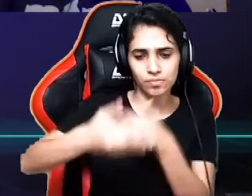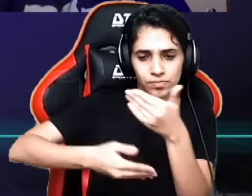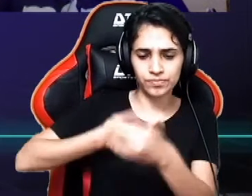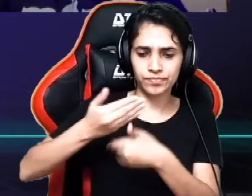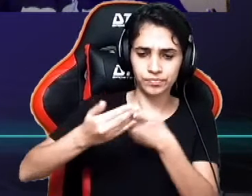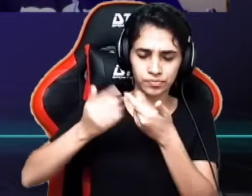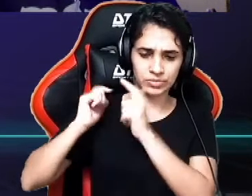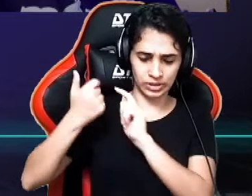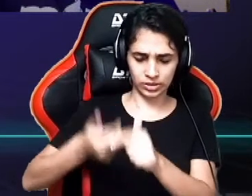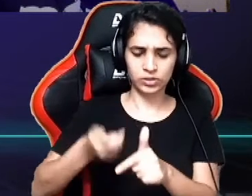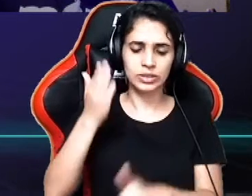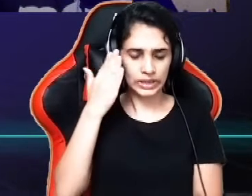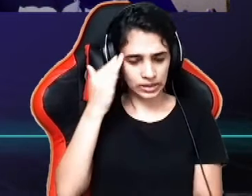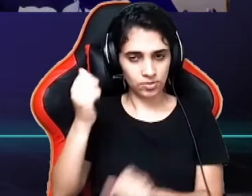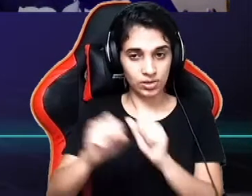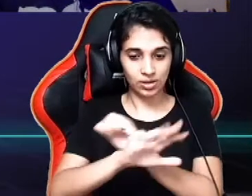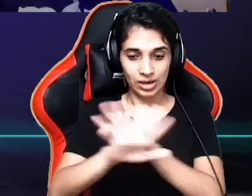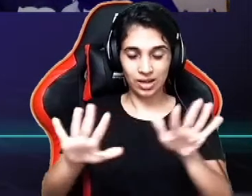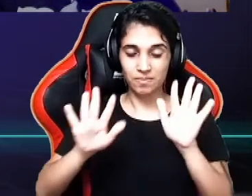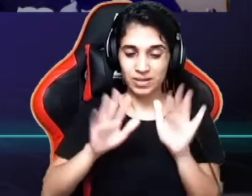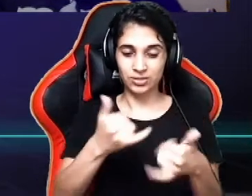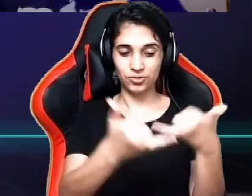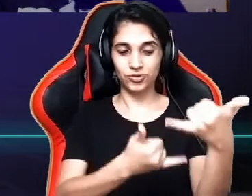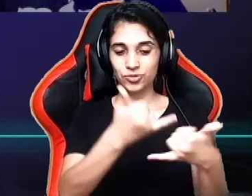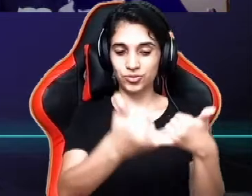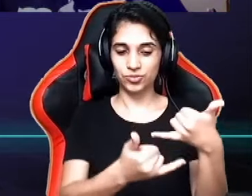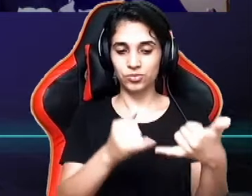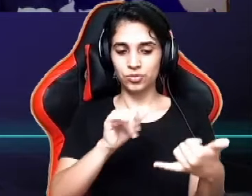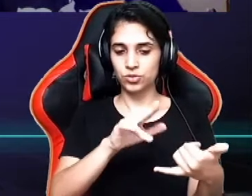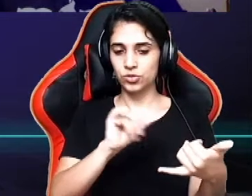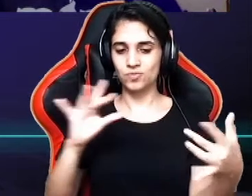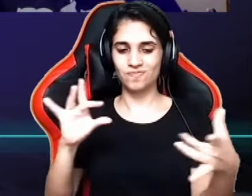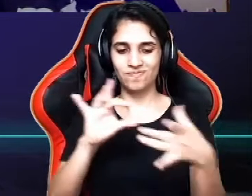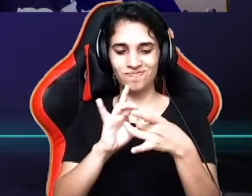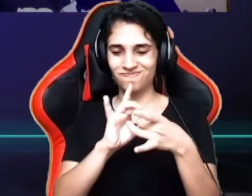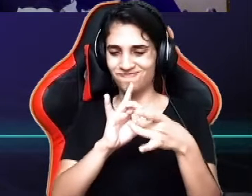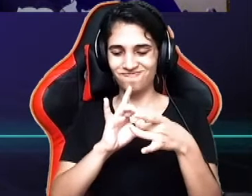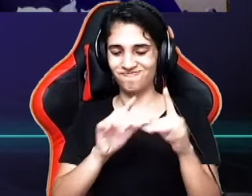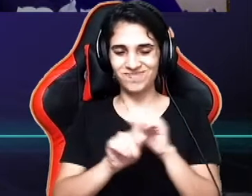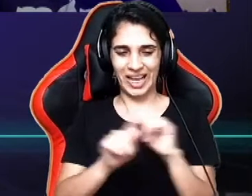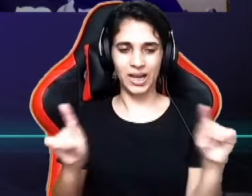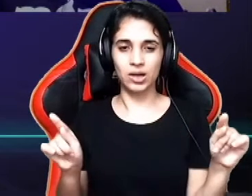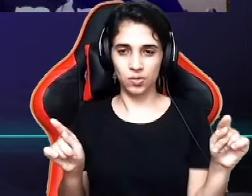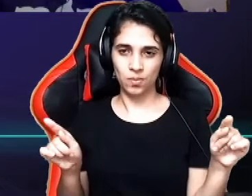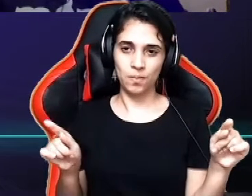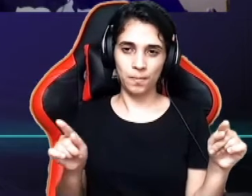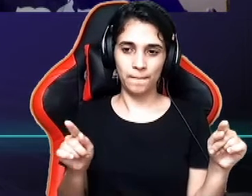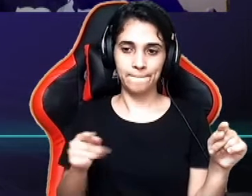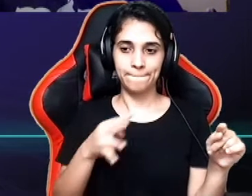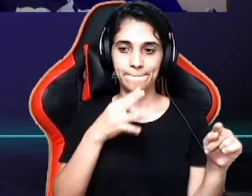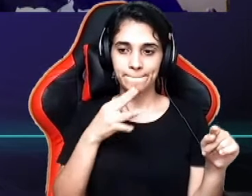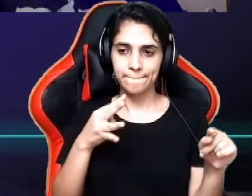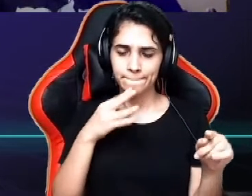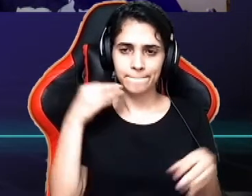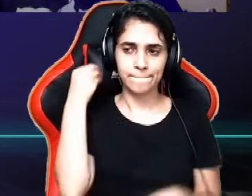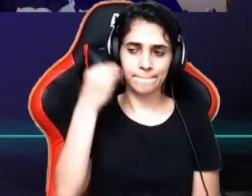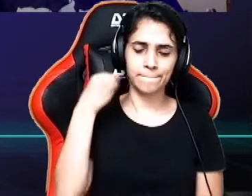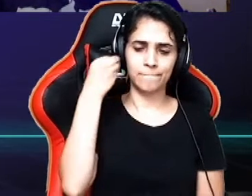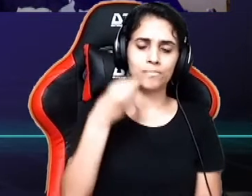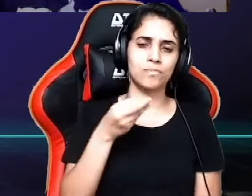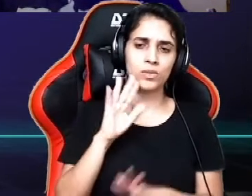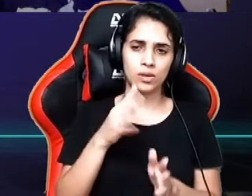traditional relationships that take place, but the game is never that well tied. So when some of